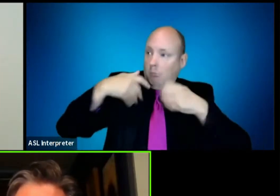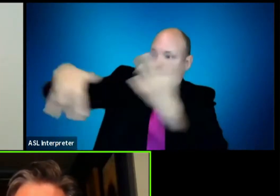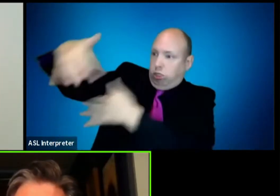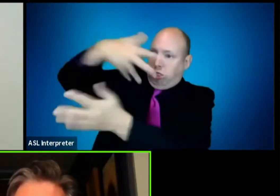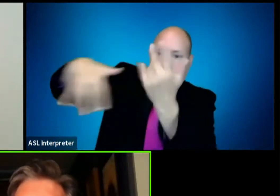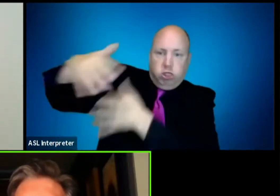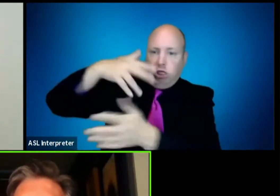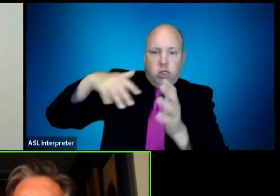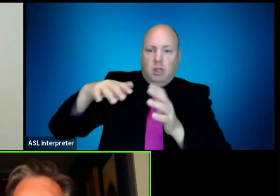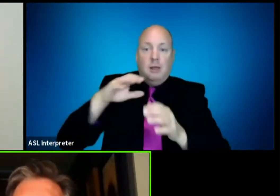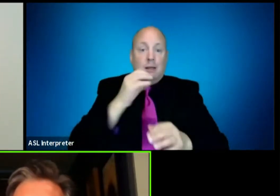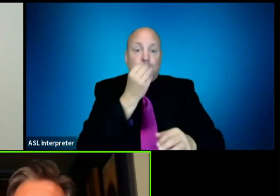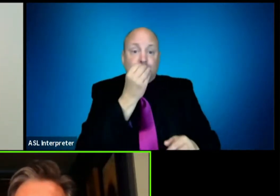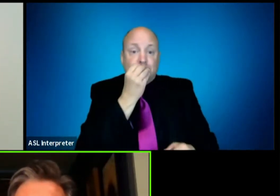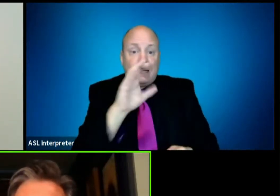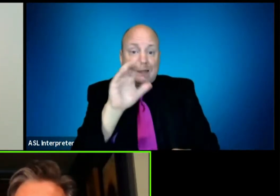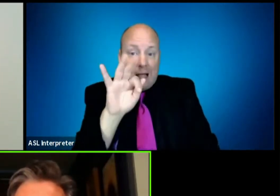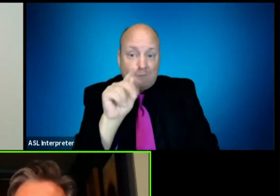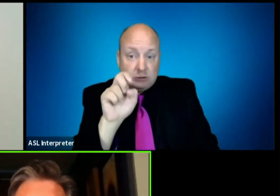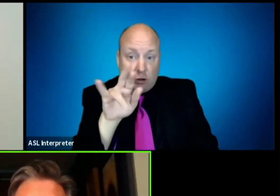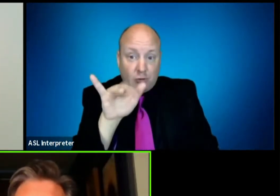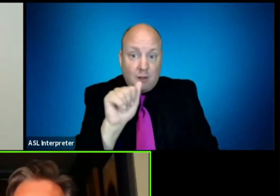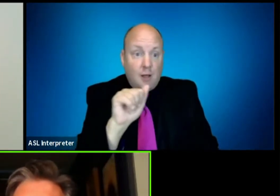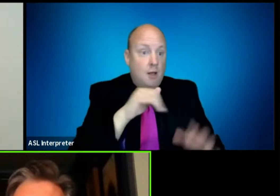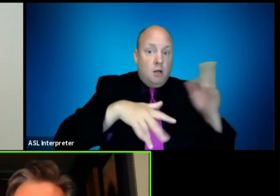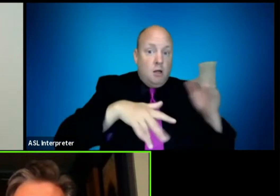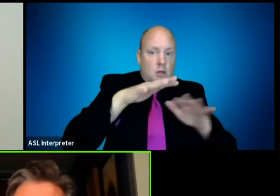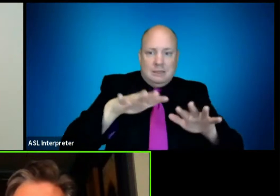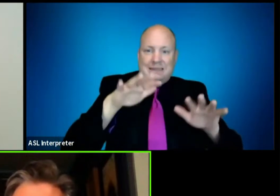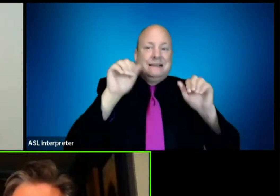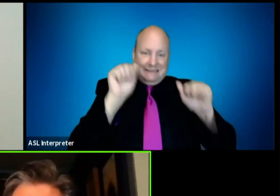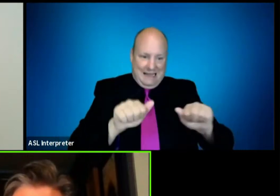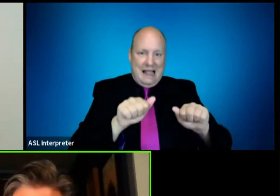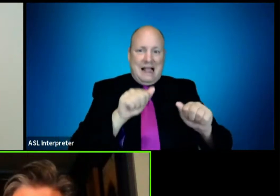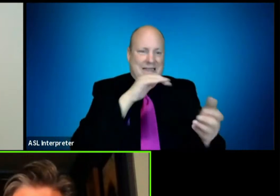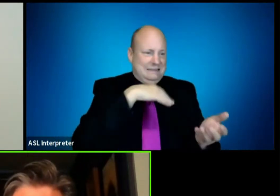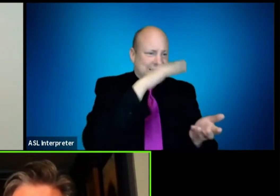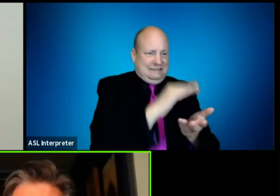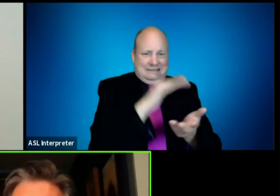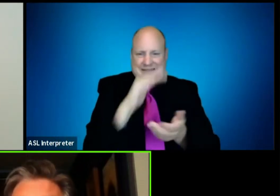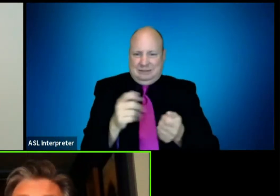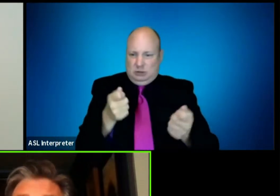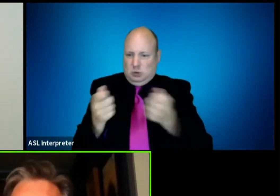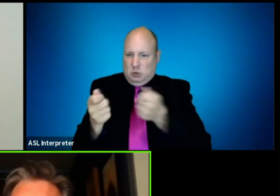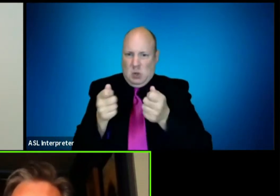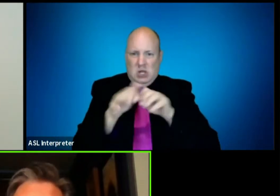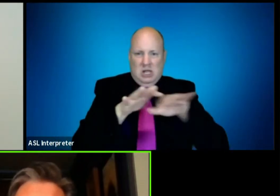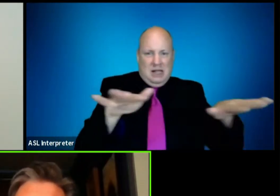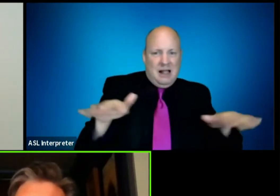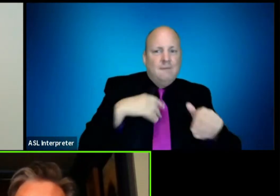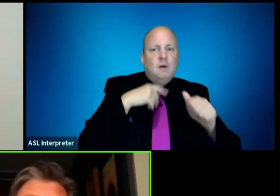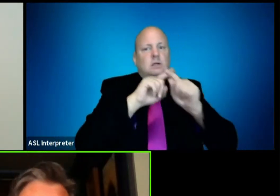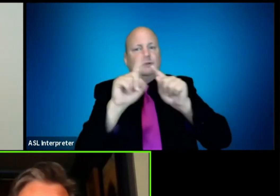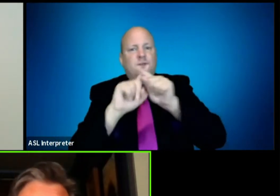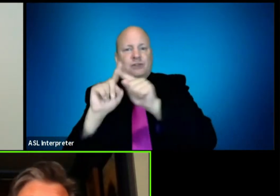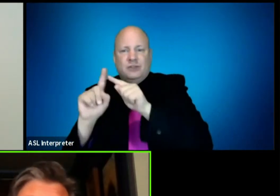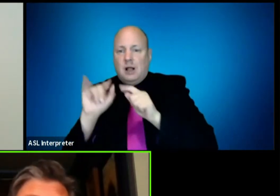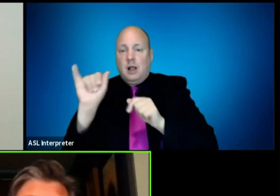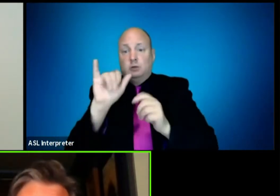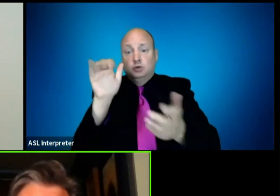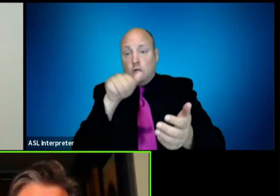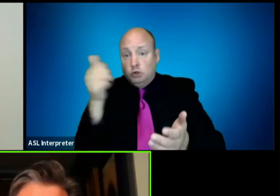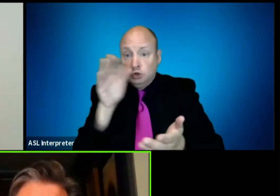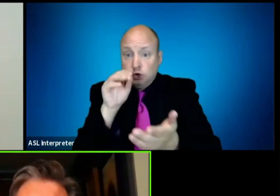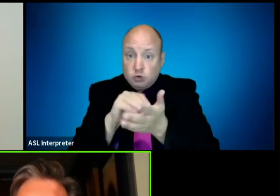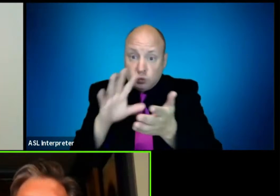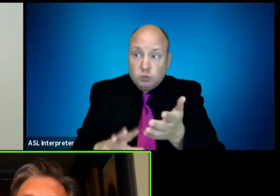breakfast, can minimize the exposure of other students, cut down on the number of exposed students. But as those exposures